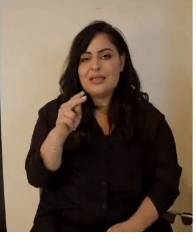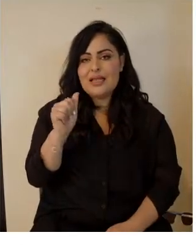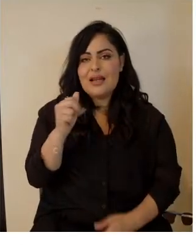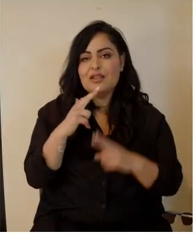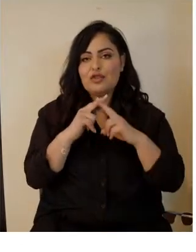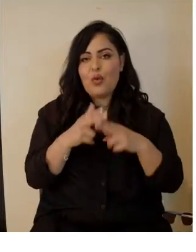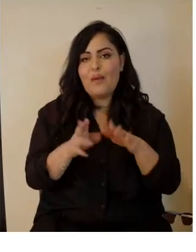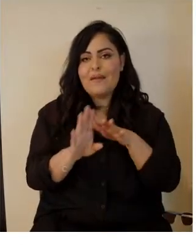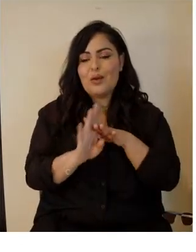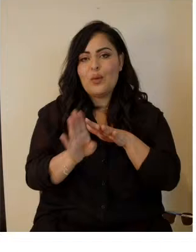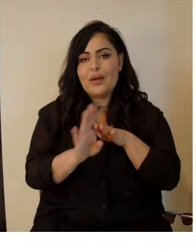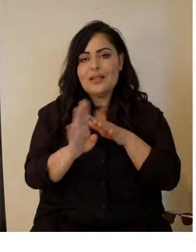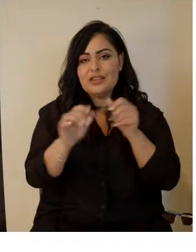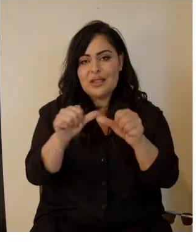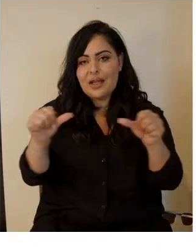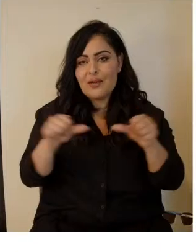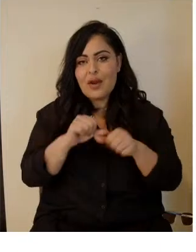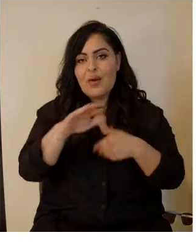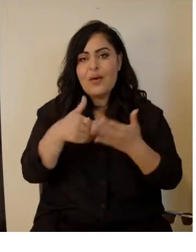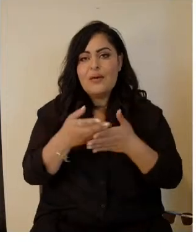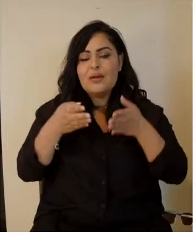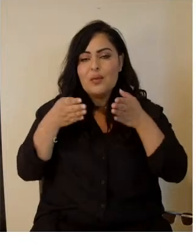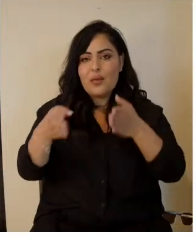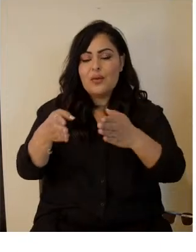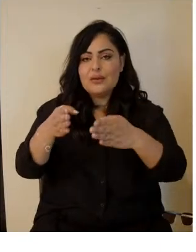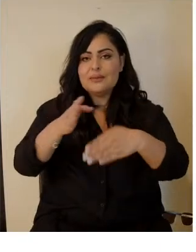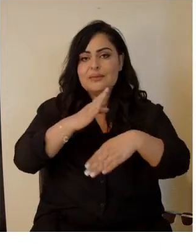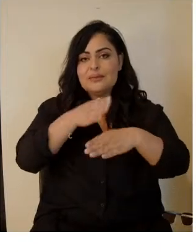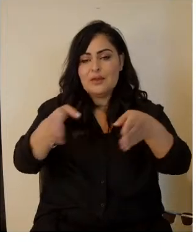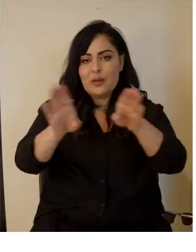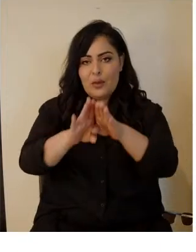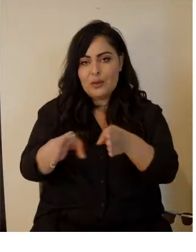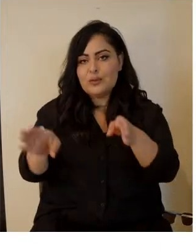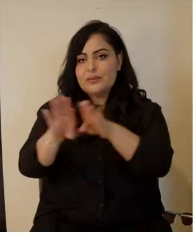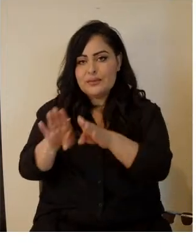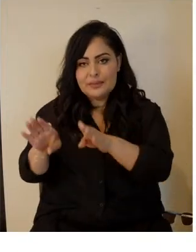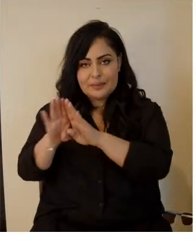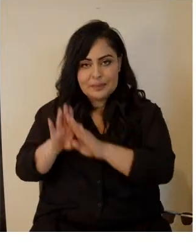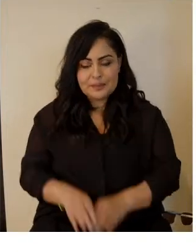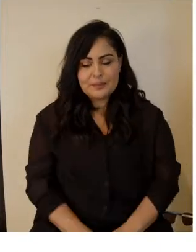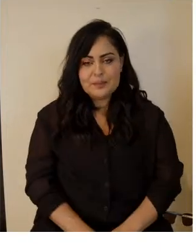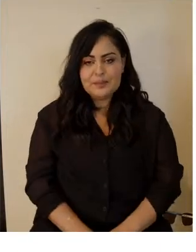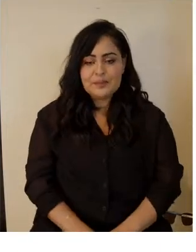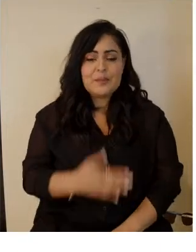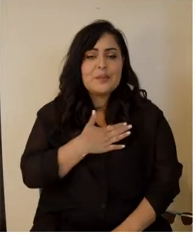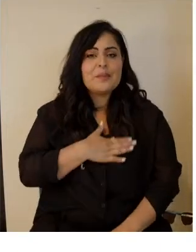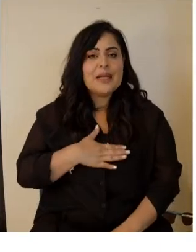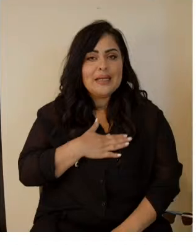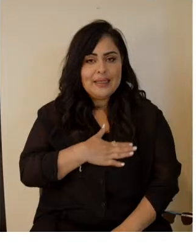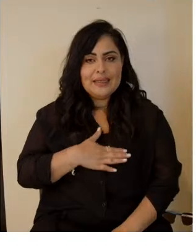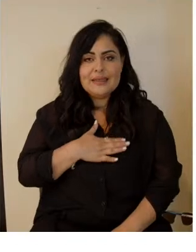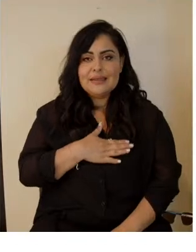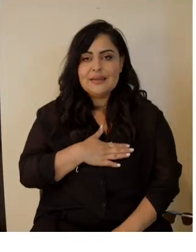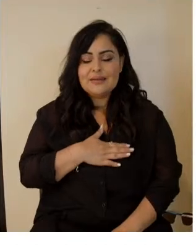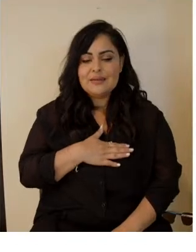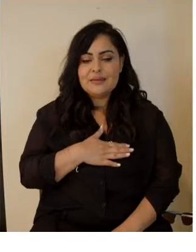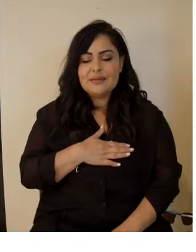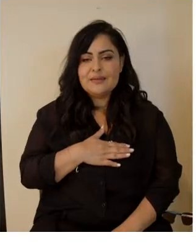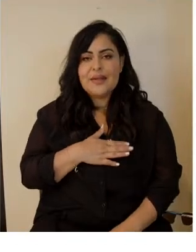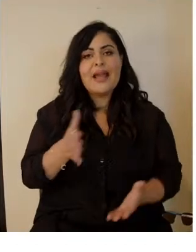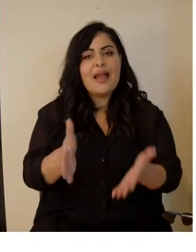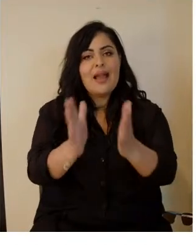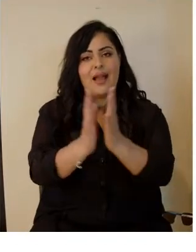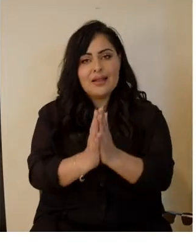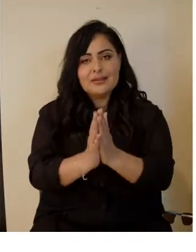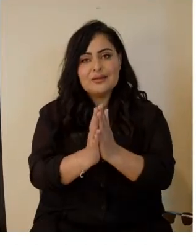an evacuation area, and all of the roads are closed for people coming in. So please, we're just